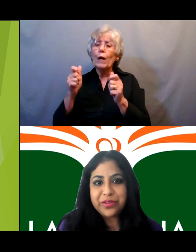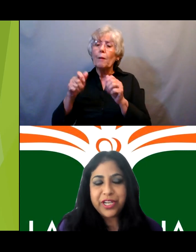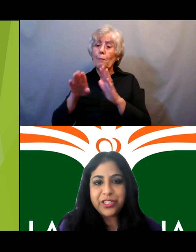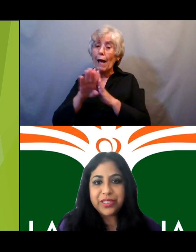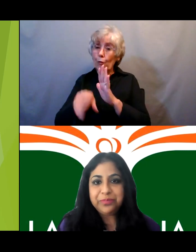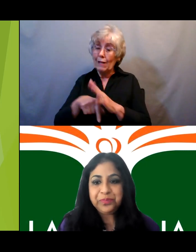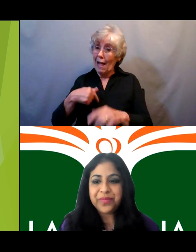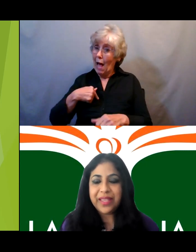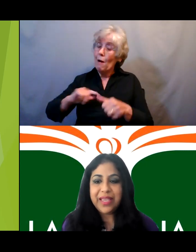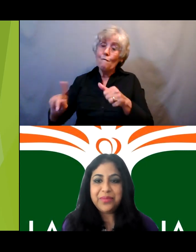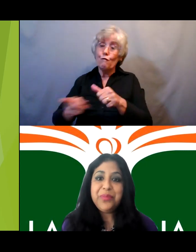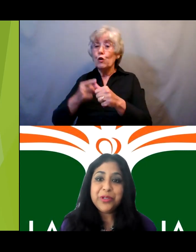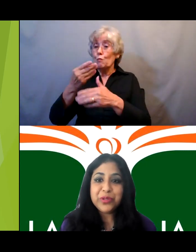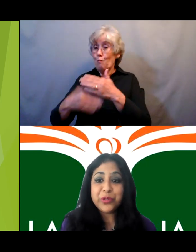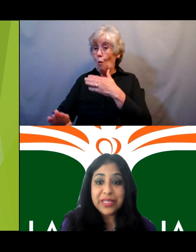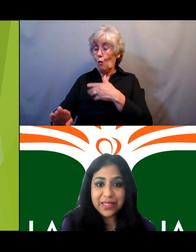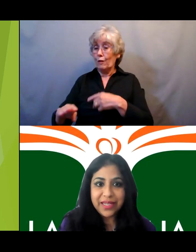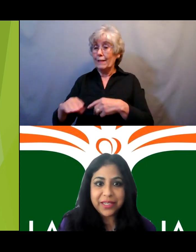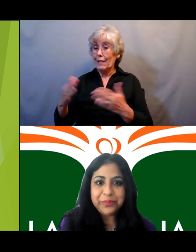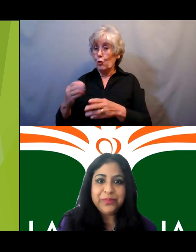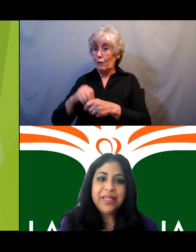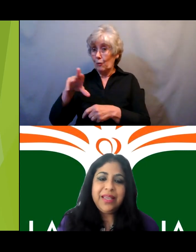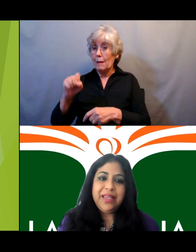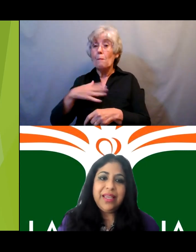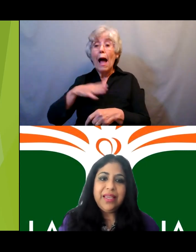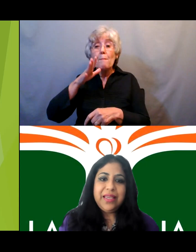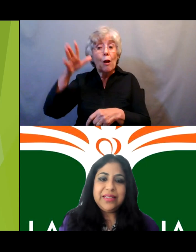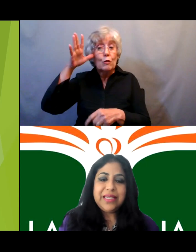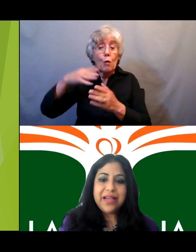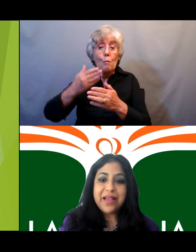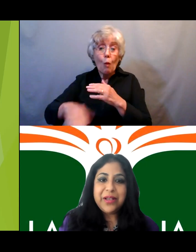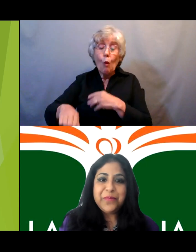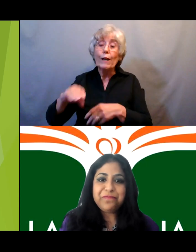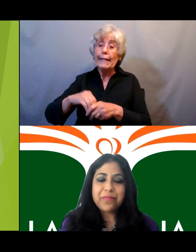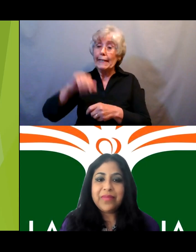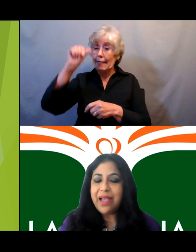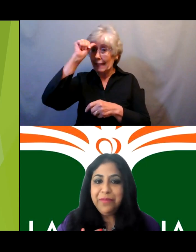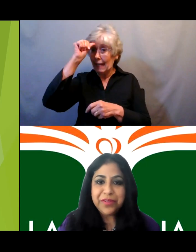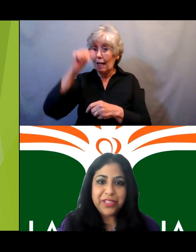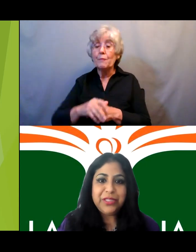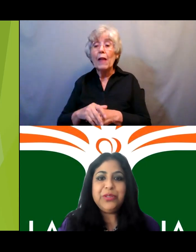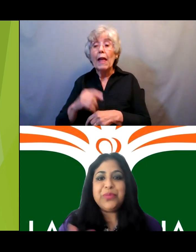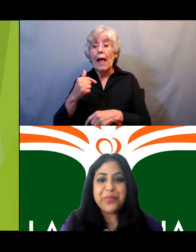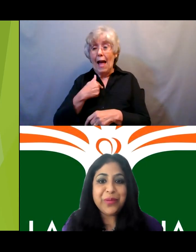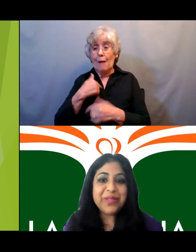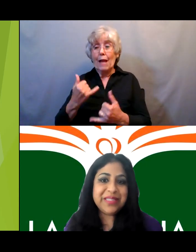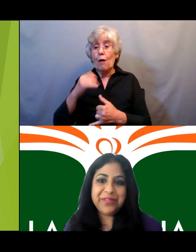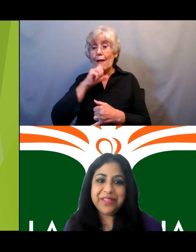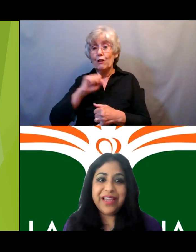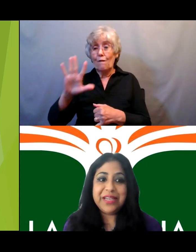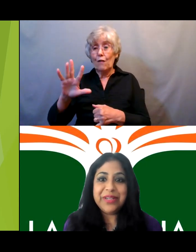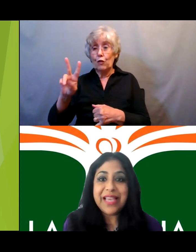firstborn generation, and my parents were born in India. And I'm 52, my mom